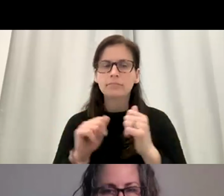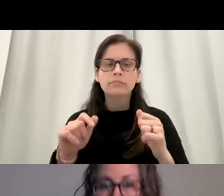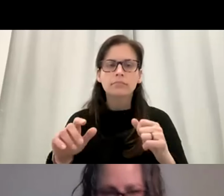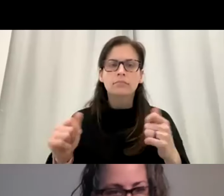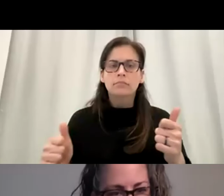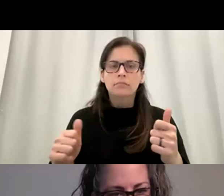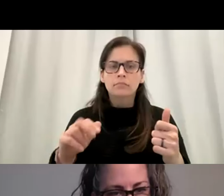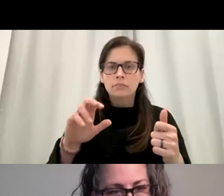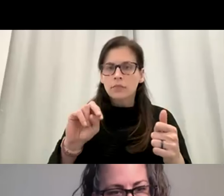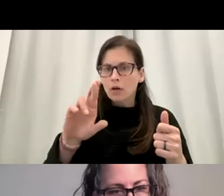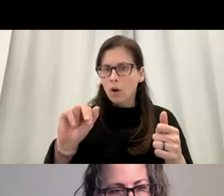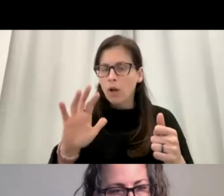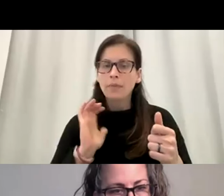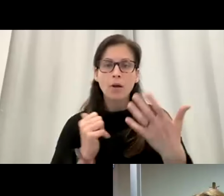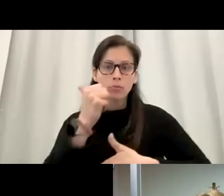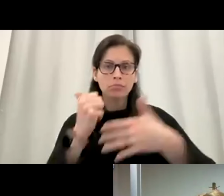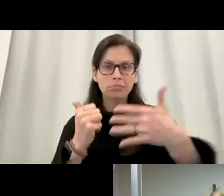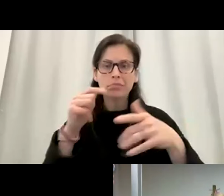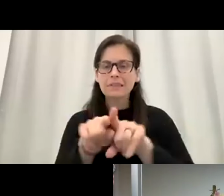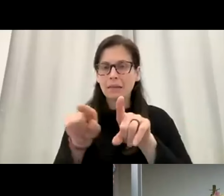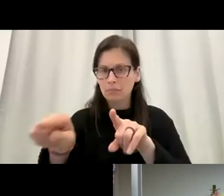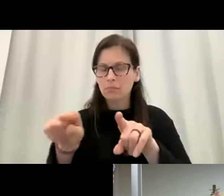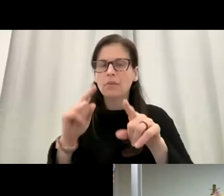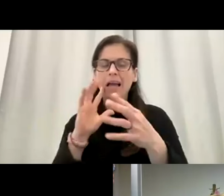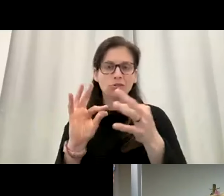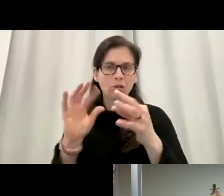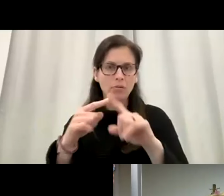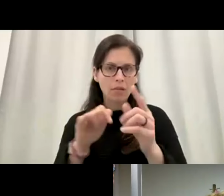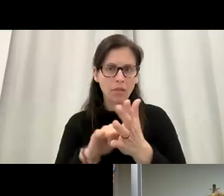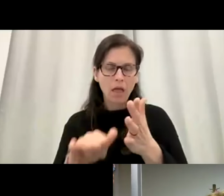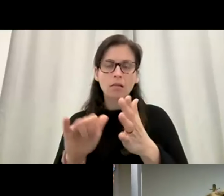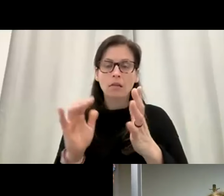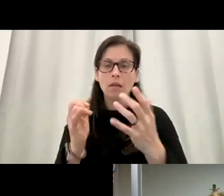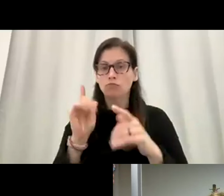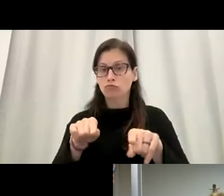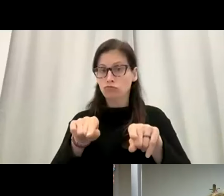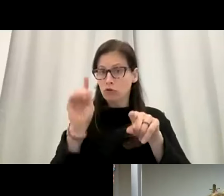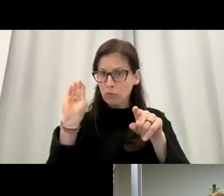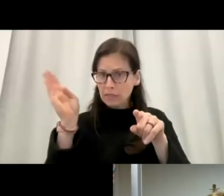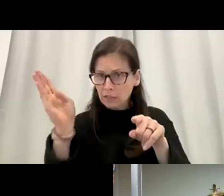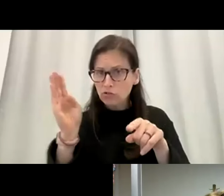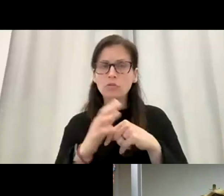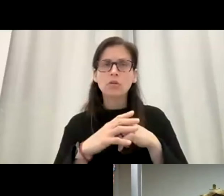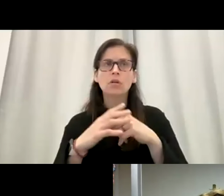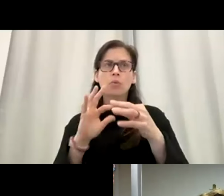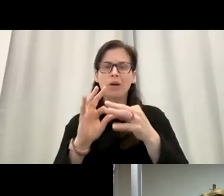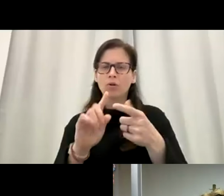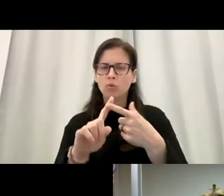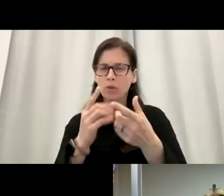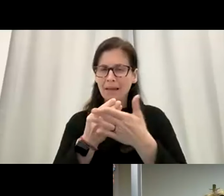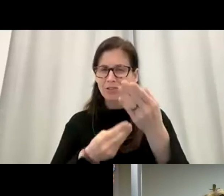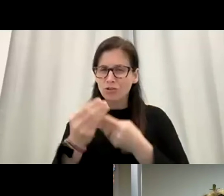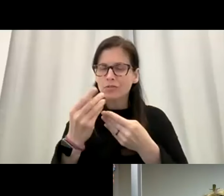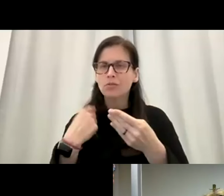Great, and I will throw our priorities link in the chat. I talked a little bit about it in the presentation. In regards to the budget, we